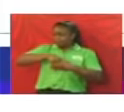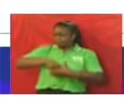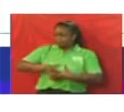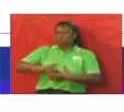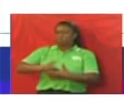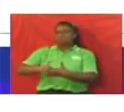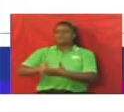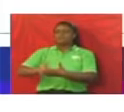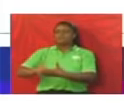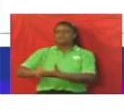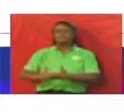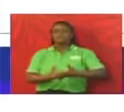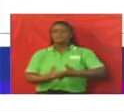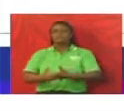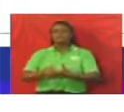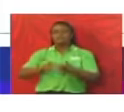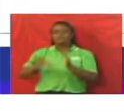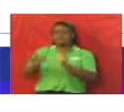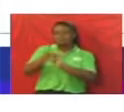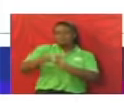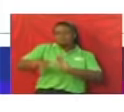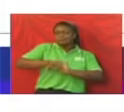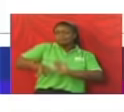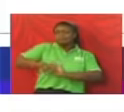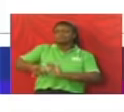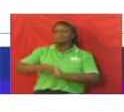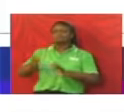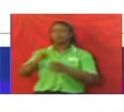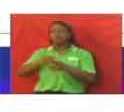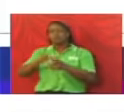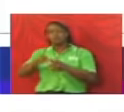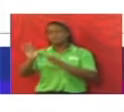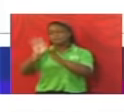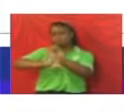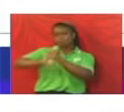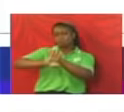received the 2 doses of a vaccine? Thank you.